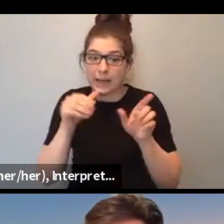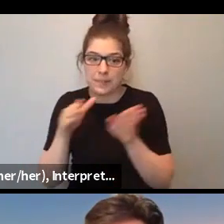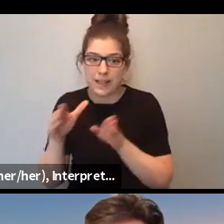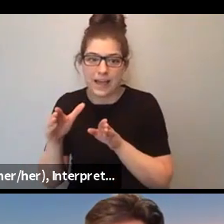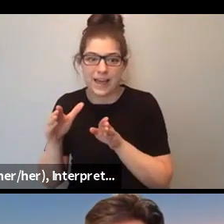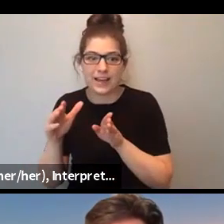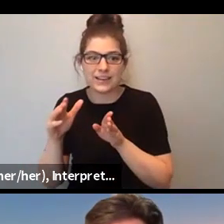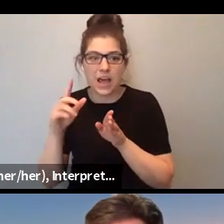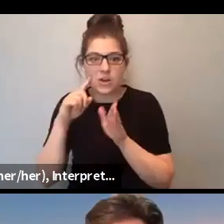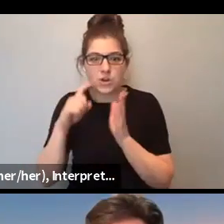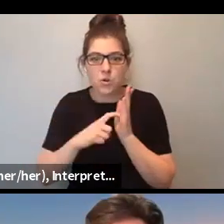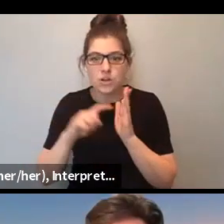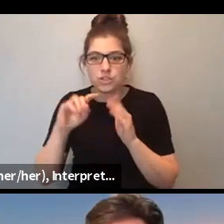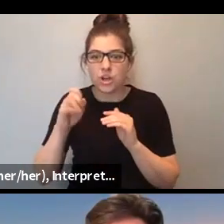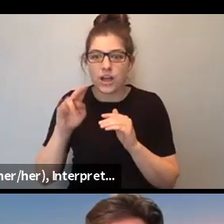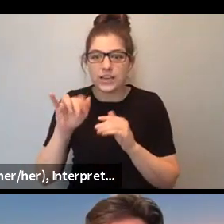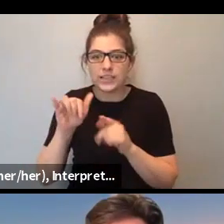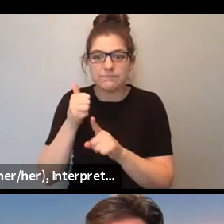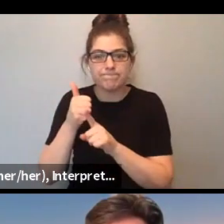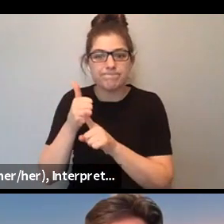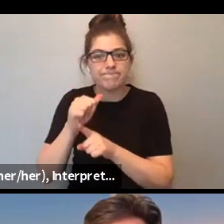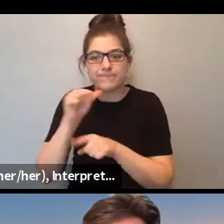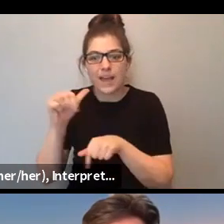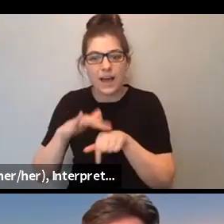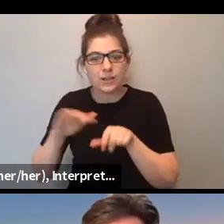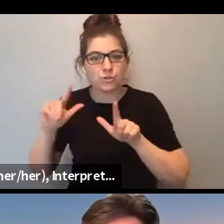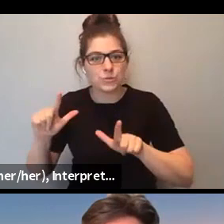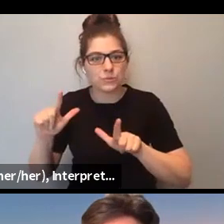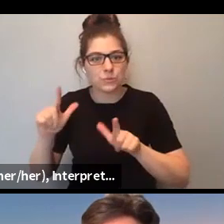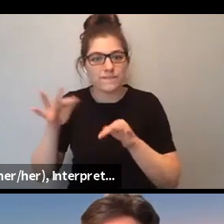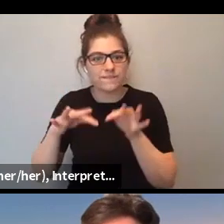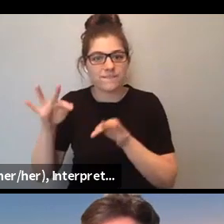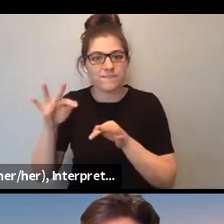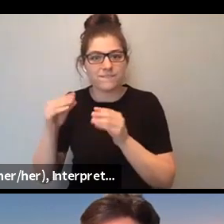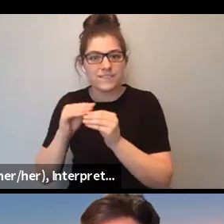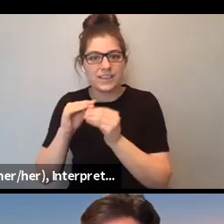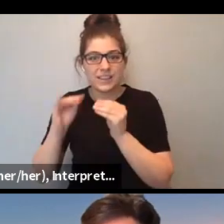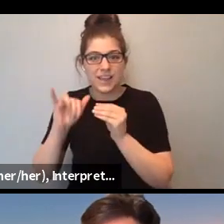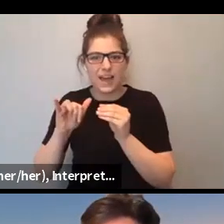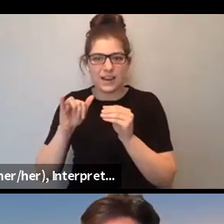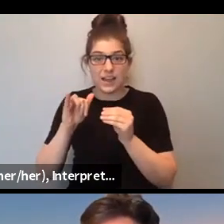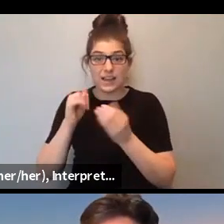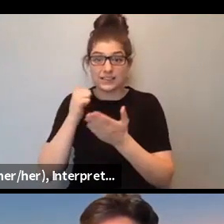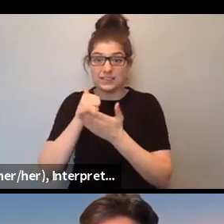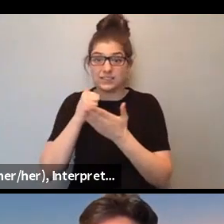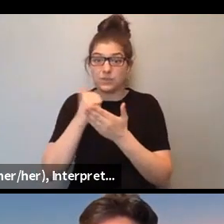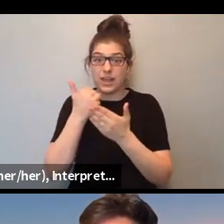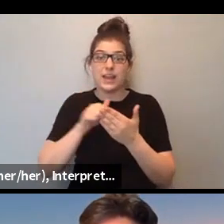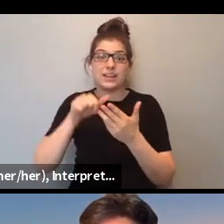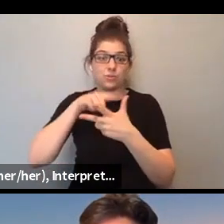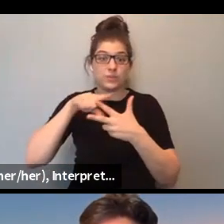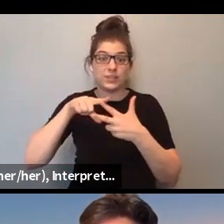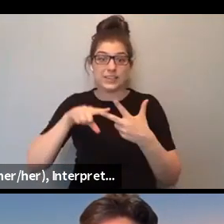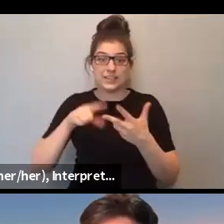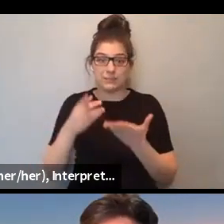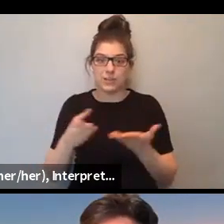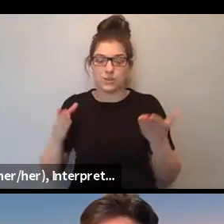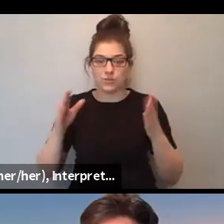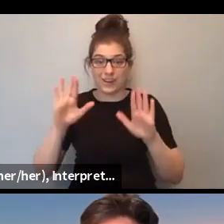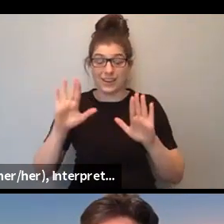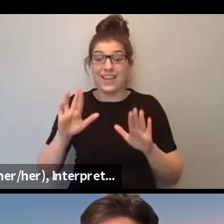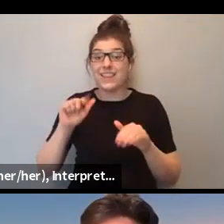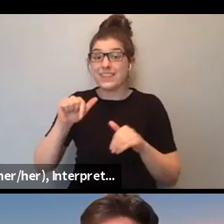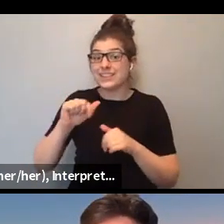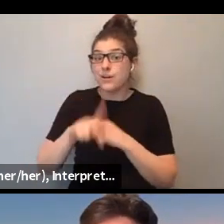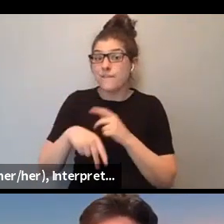our screen, which we want to rectify immediately. Could we get some assistance with any of those three items? This is a version of sort